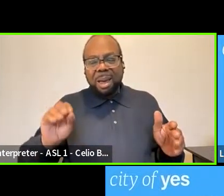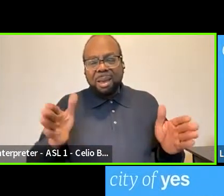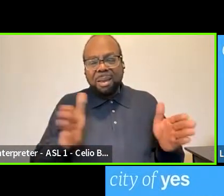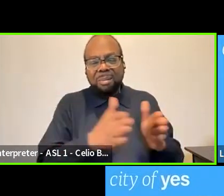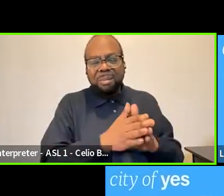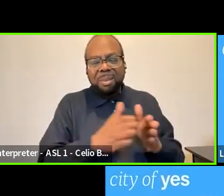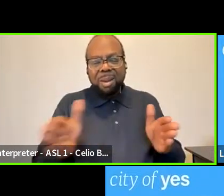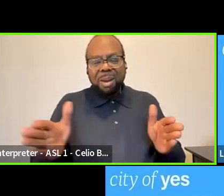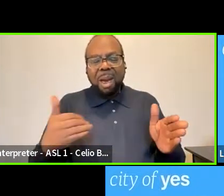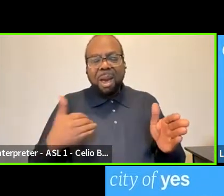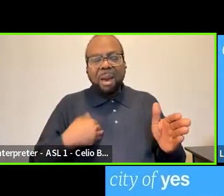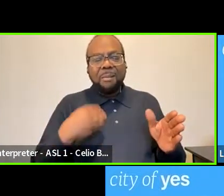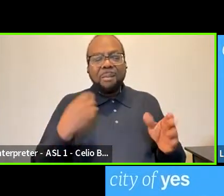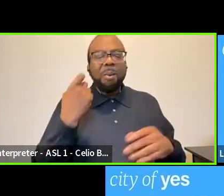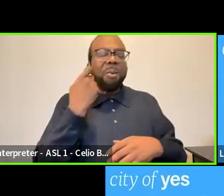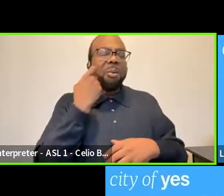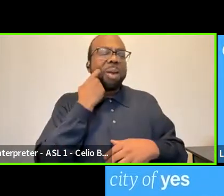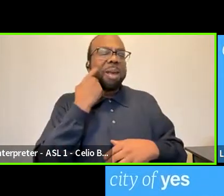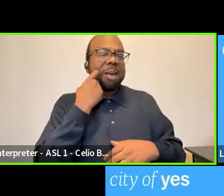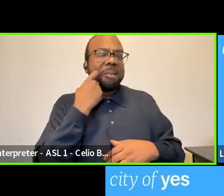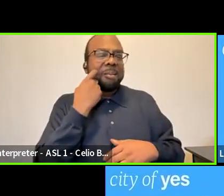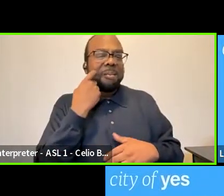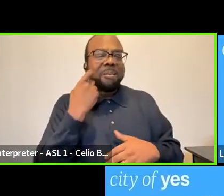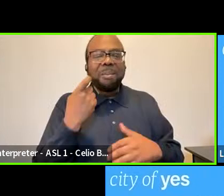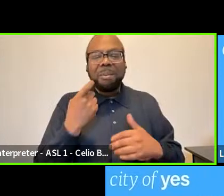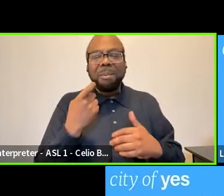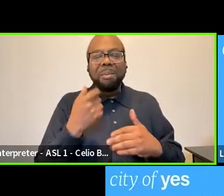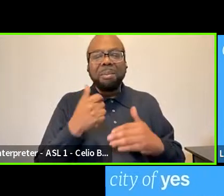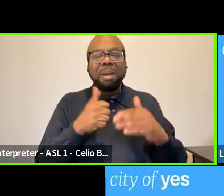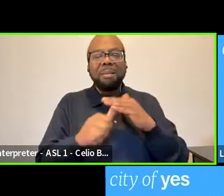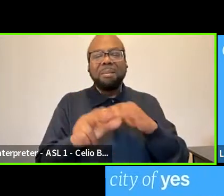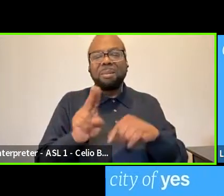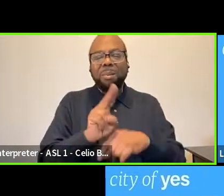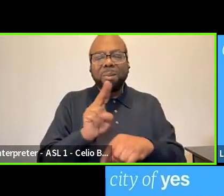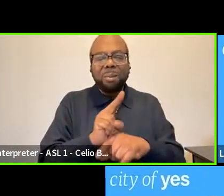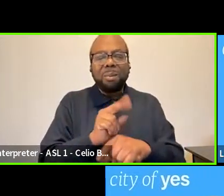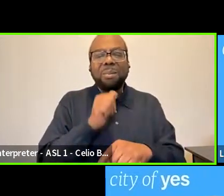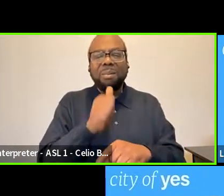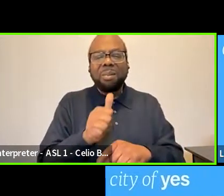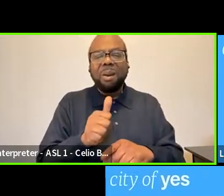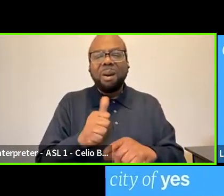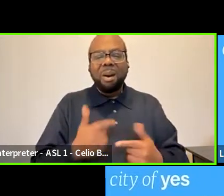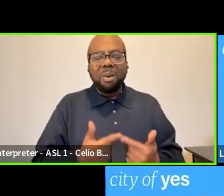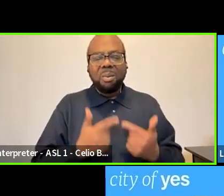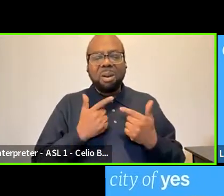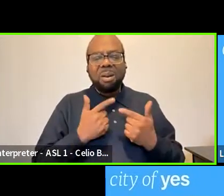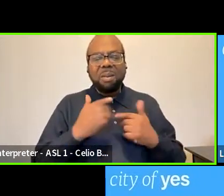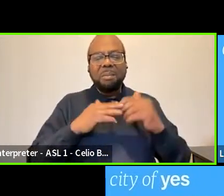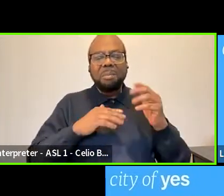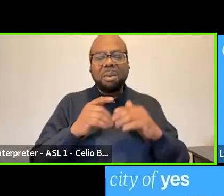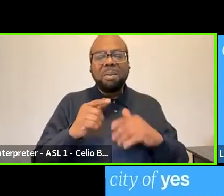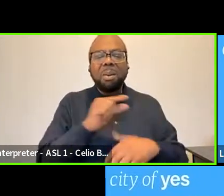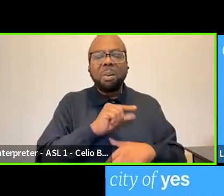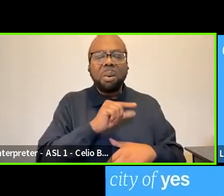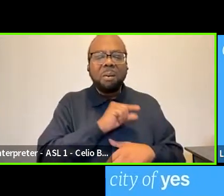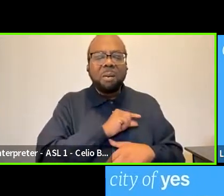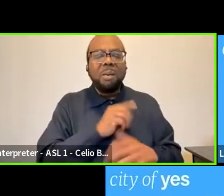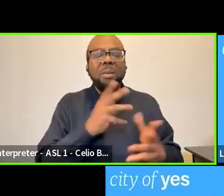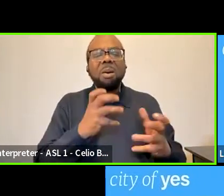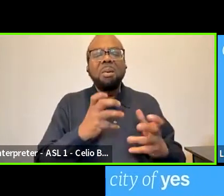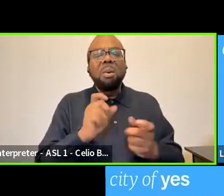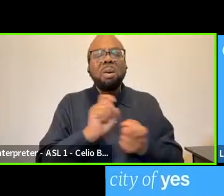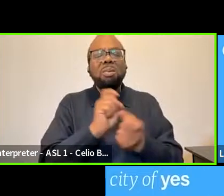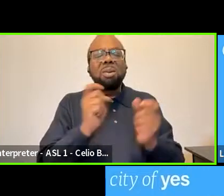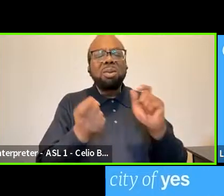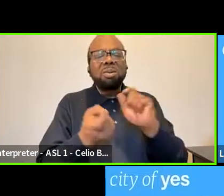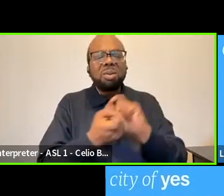uh, tranche of, um, vacant or underutilized, uh, non-residential buildings can qualify. And we want to enable conversion to the